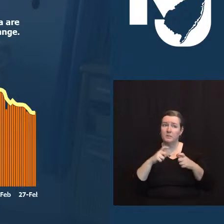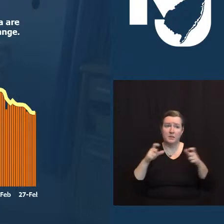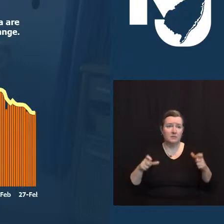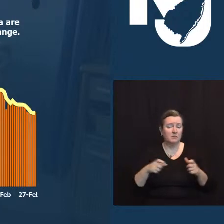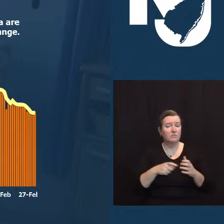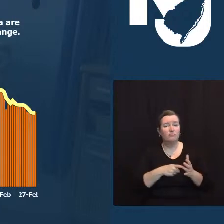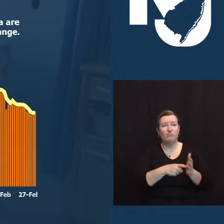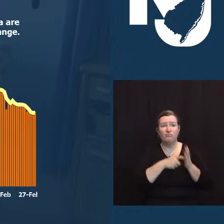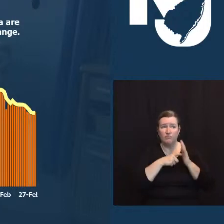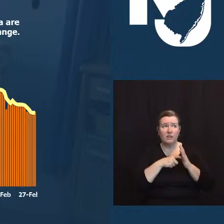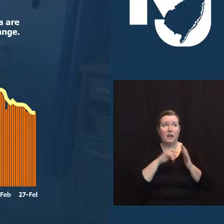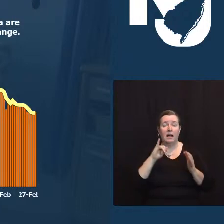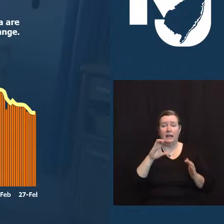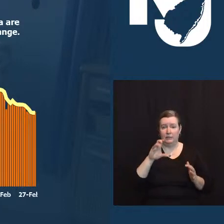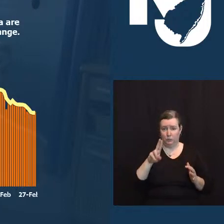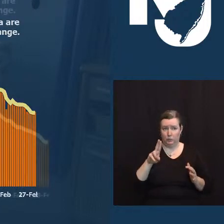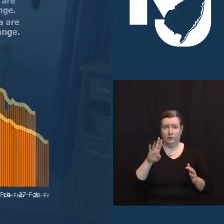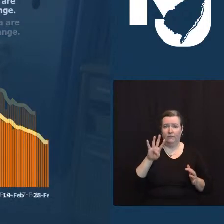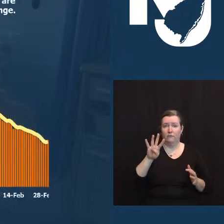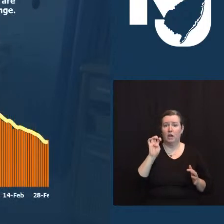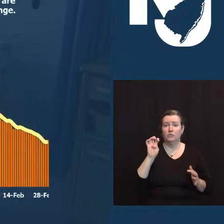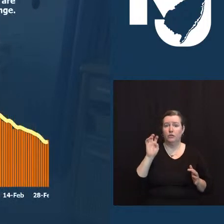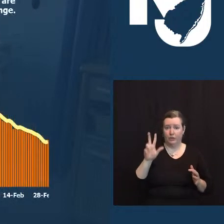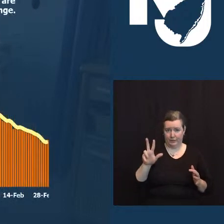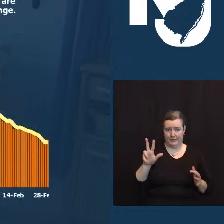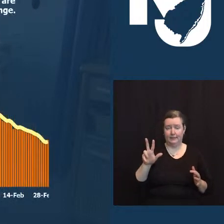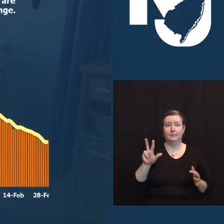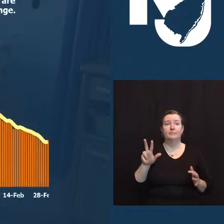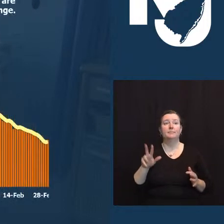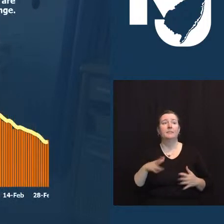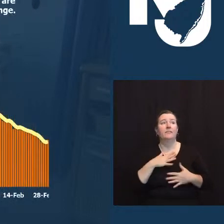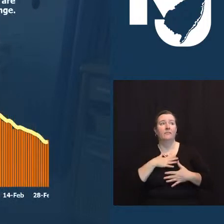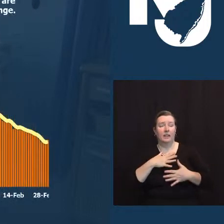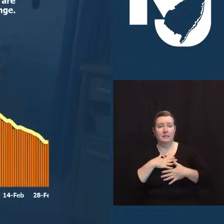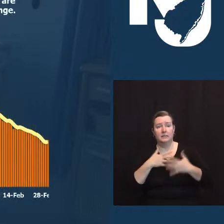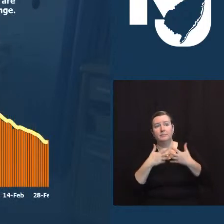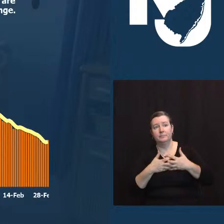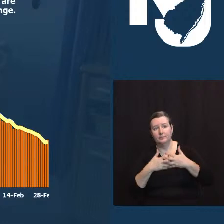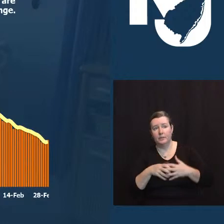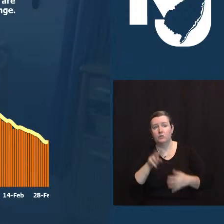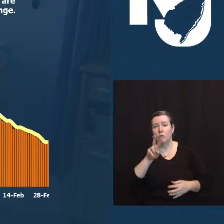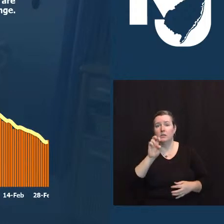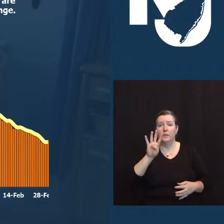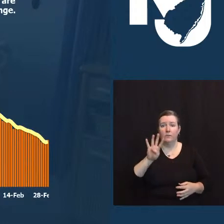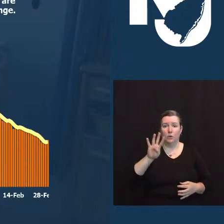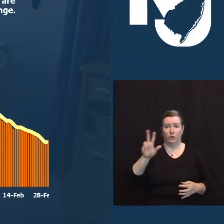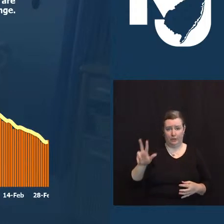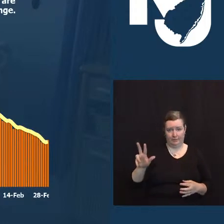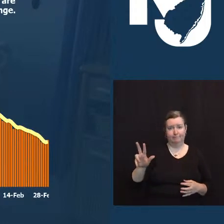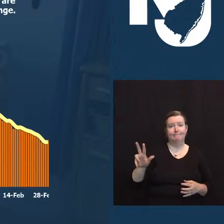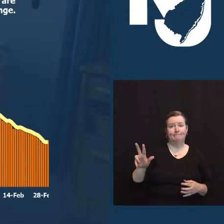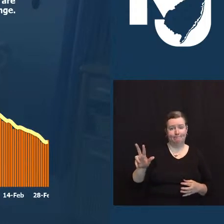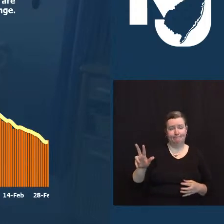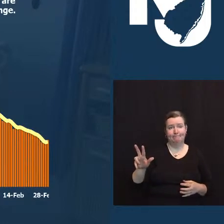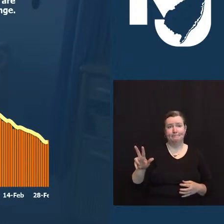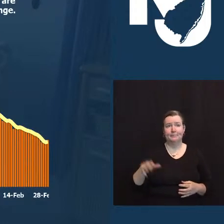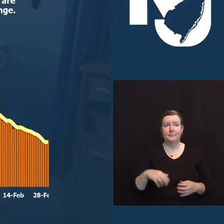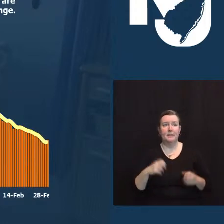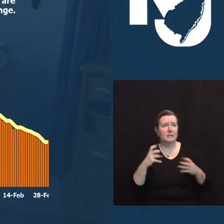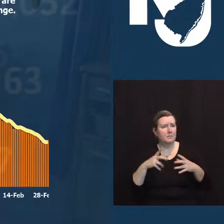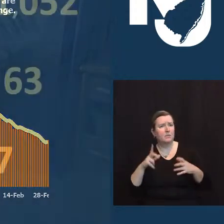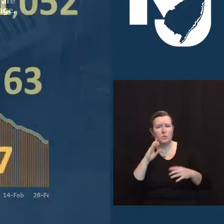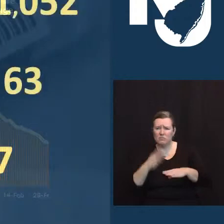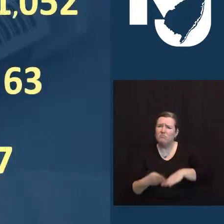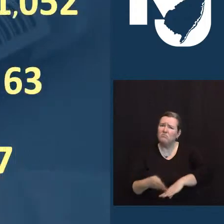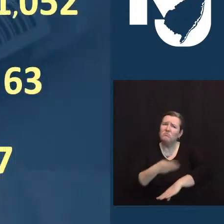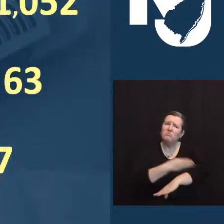see, 403, or on a ventilator, 243 in use. Many will make it home. Others will